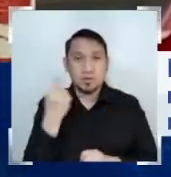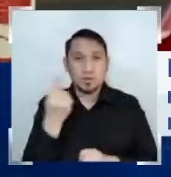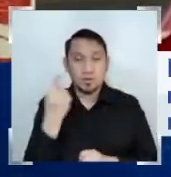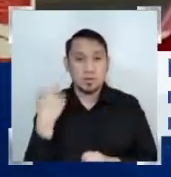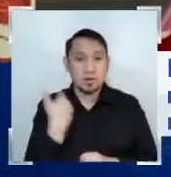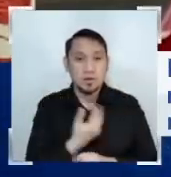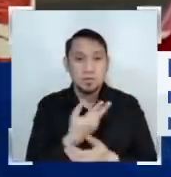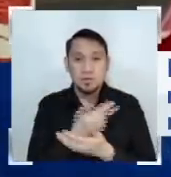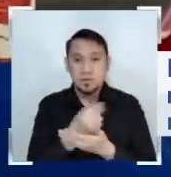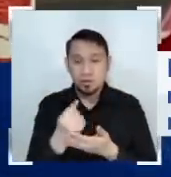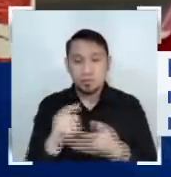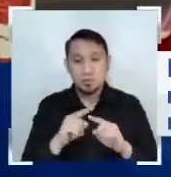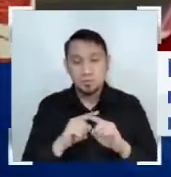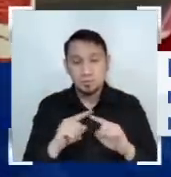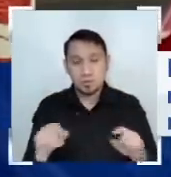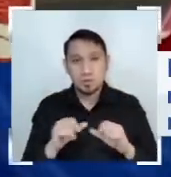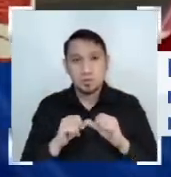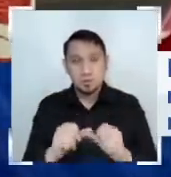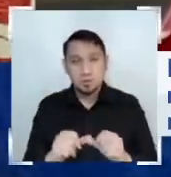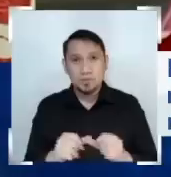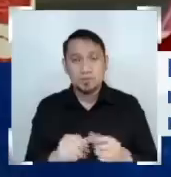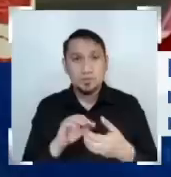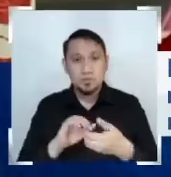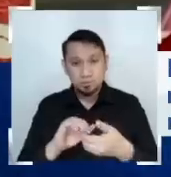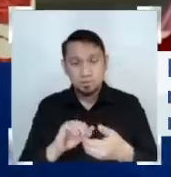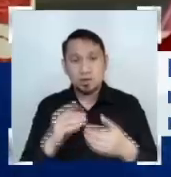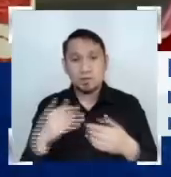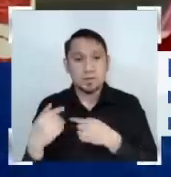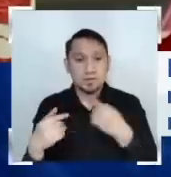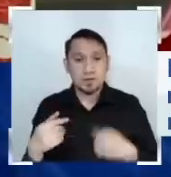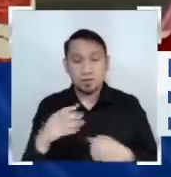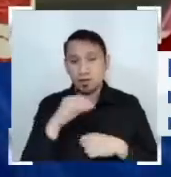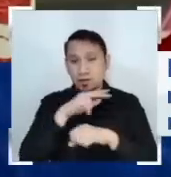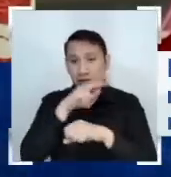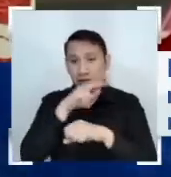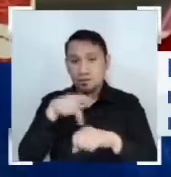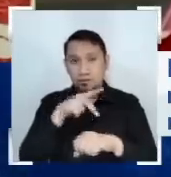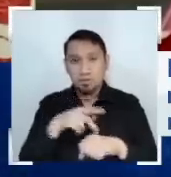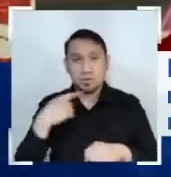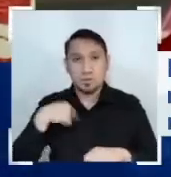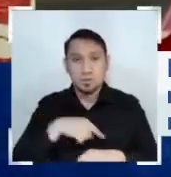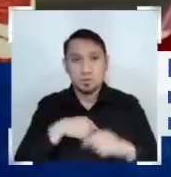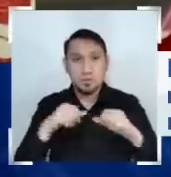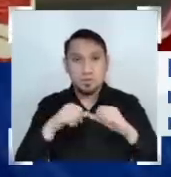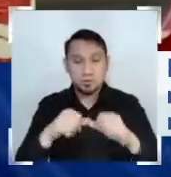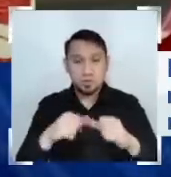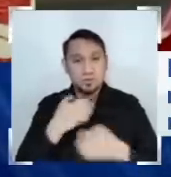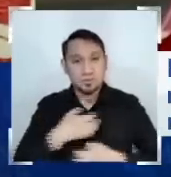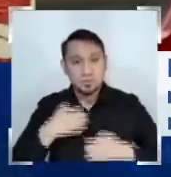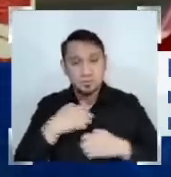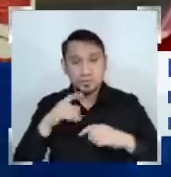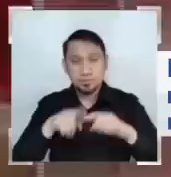of continuous fruitful engagements between China and the Philippines as we continue to enjoy the friendship that we